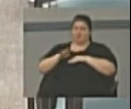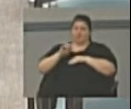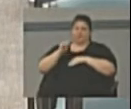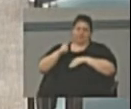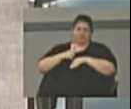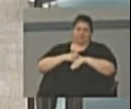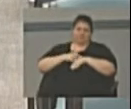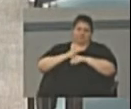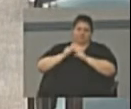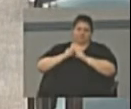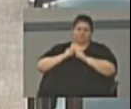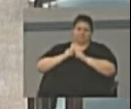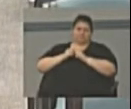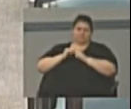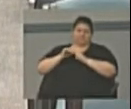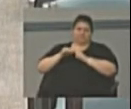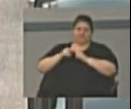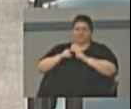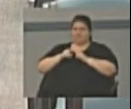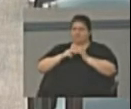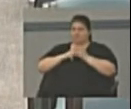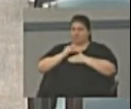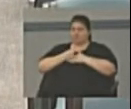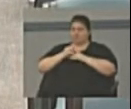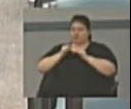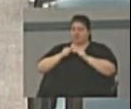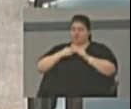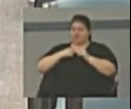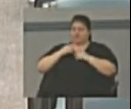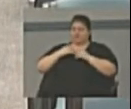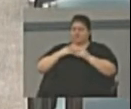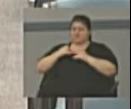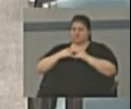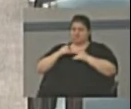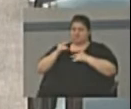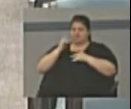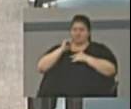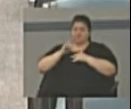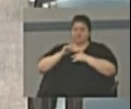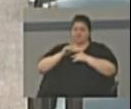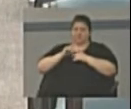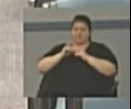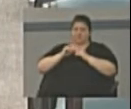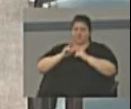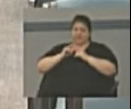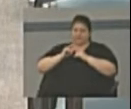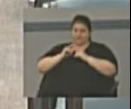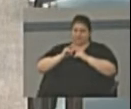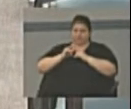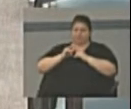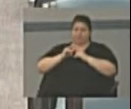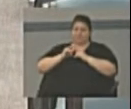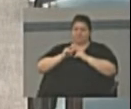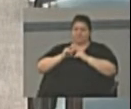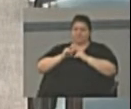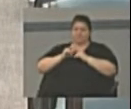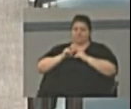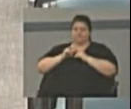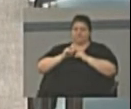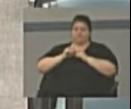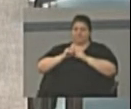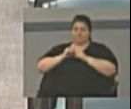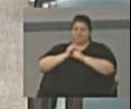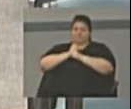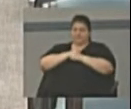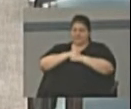so if this project could have some consideration to either make access for